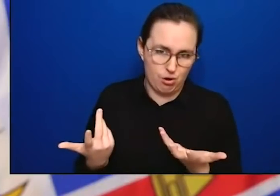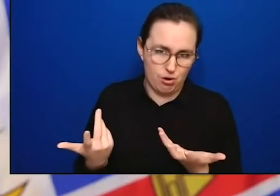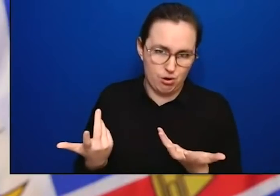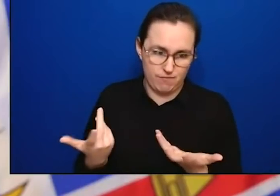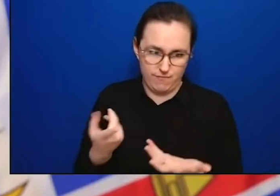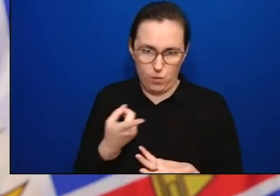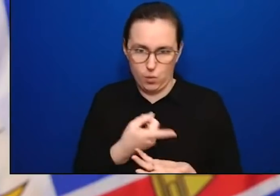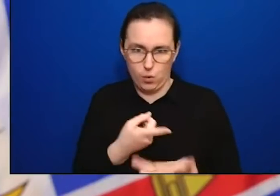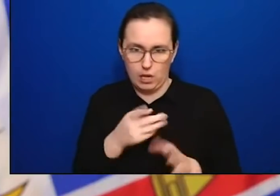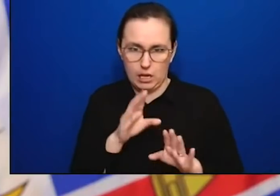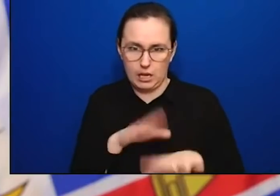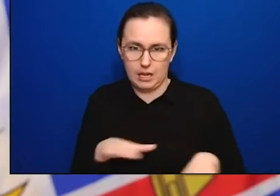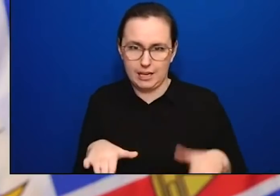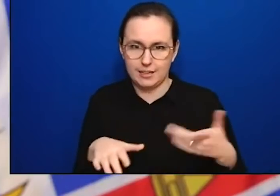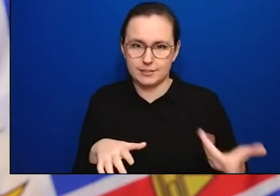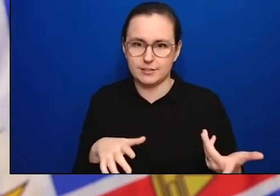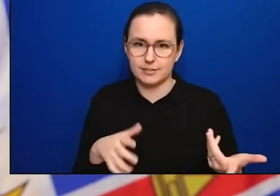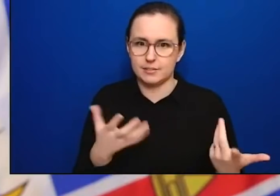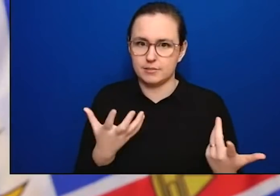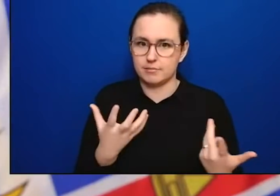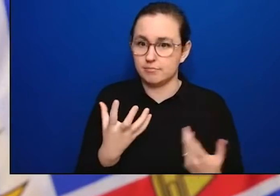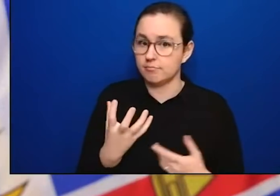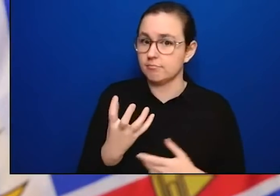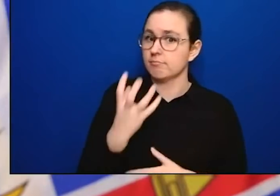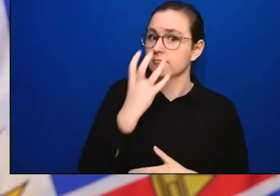how long do you think that this can continue for?